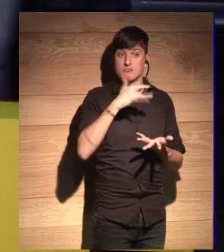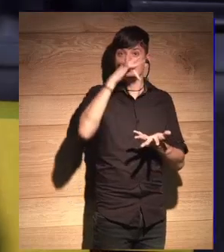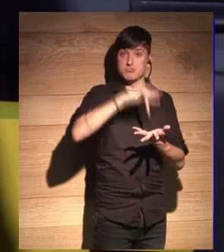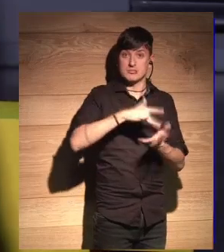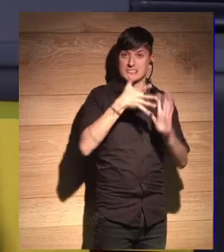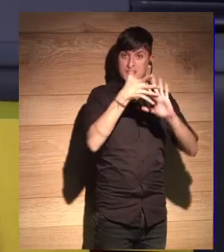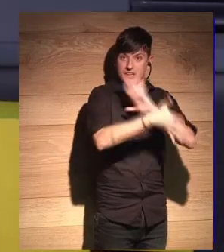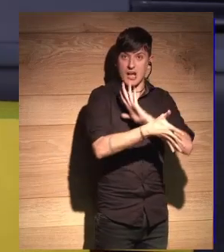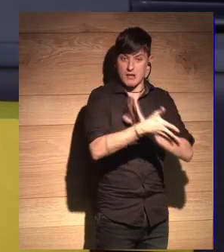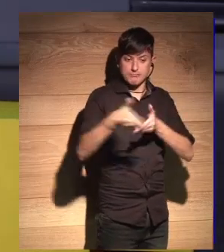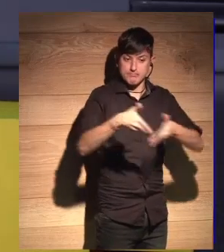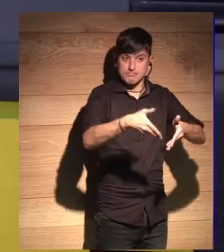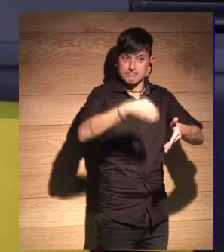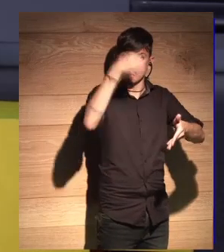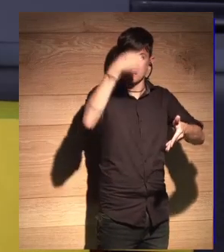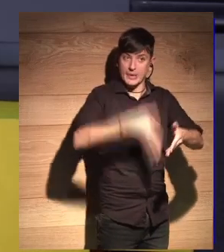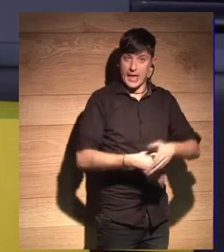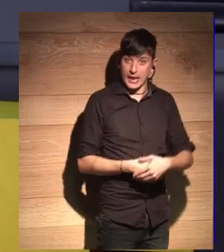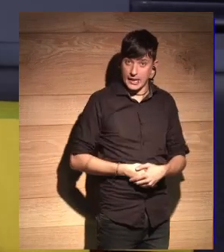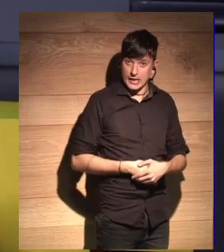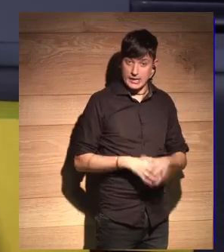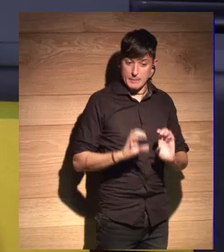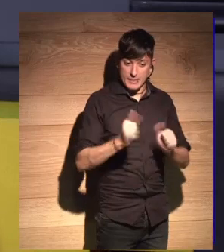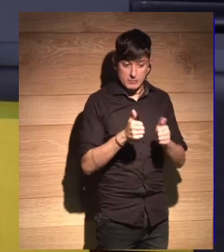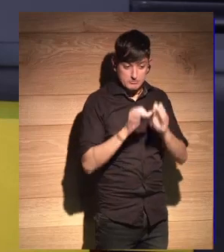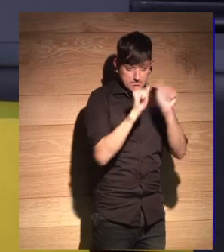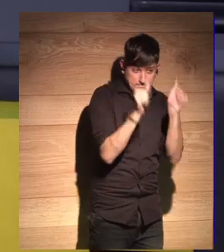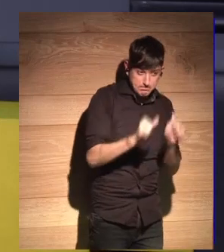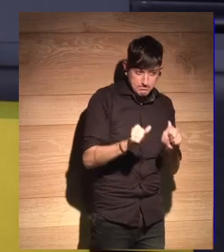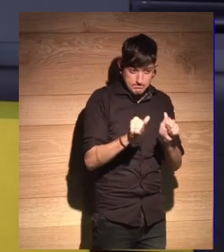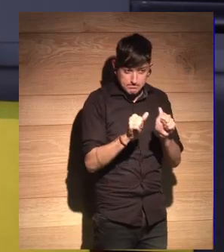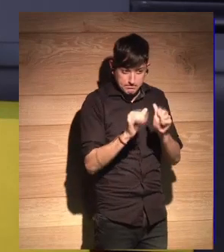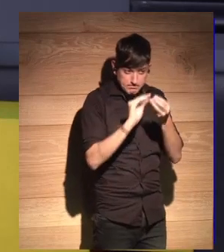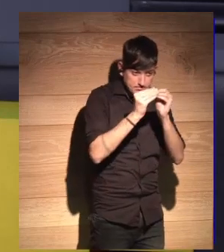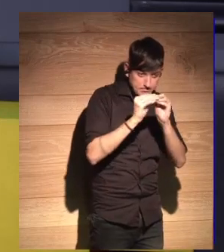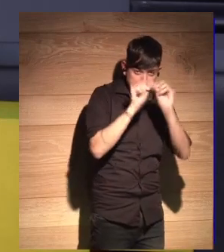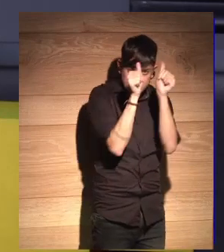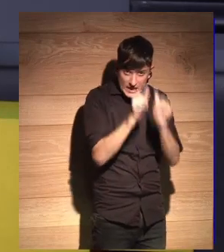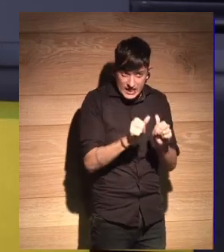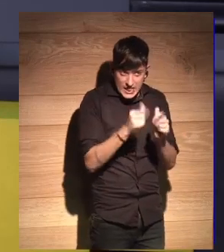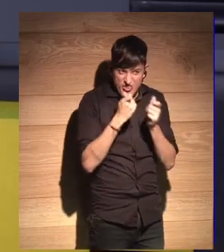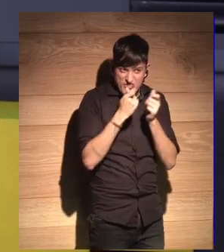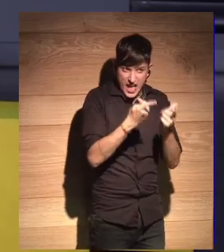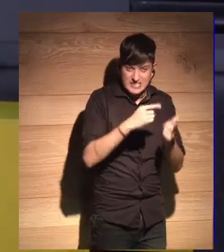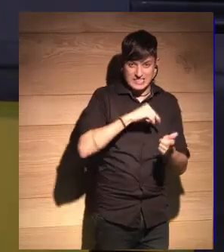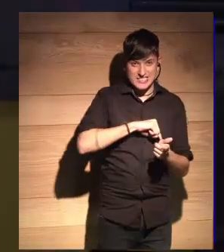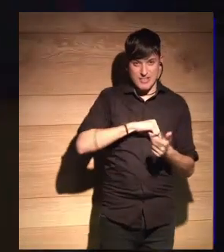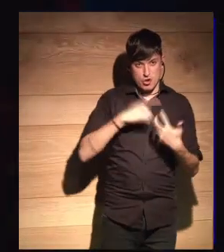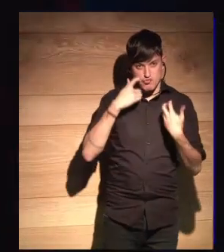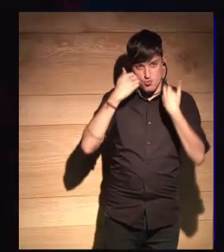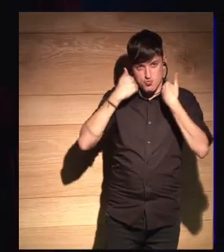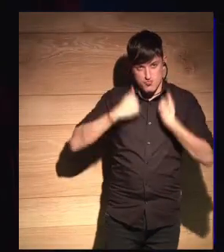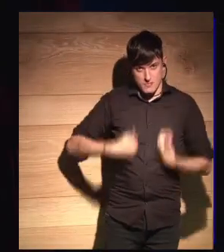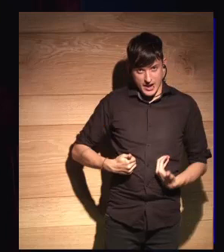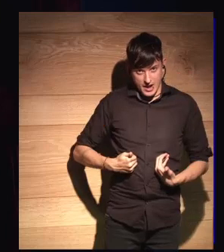we started working with molding and how to make this thing feel human. And we presented our very first presentation